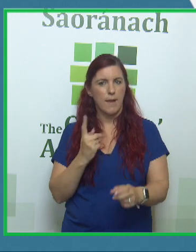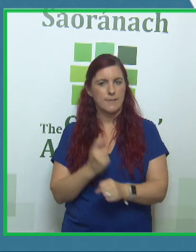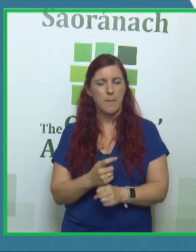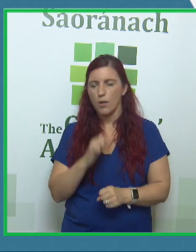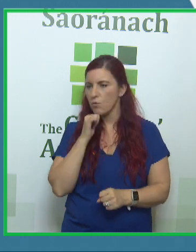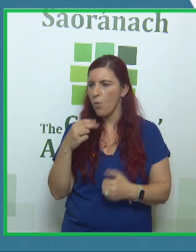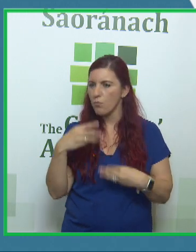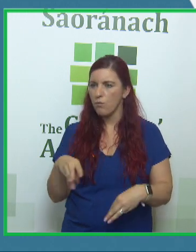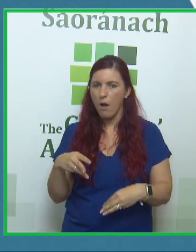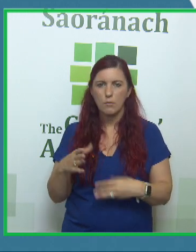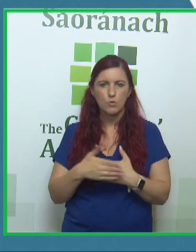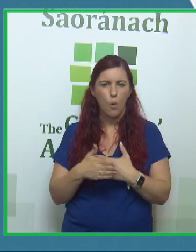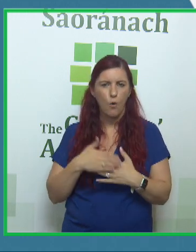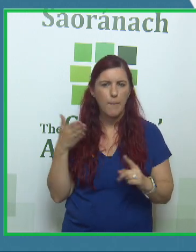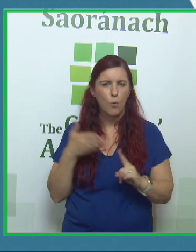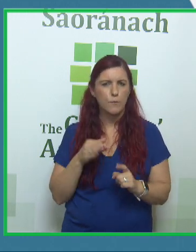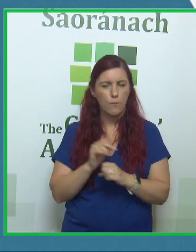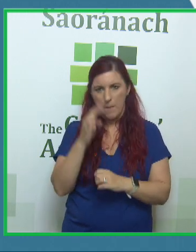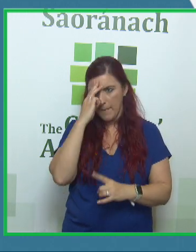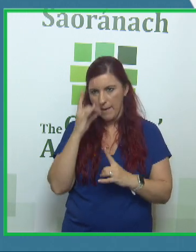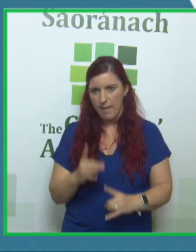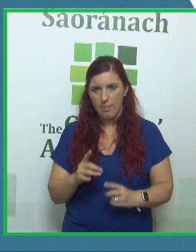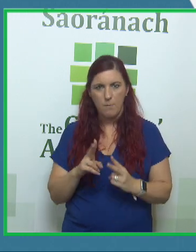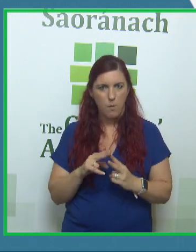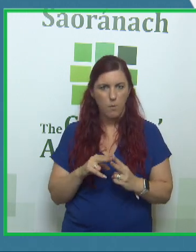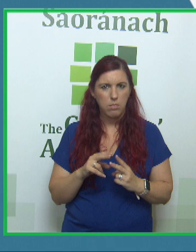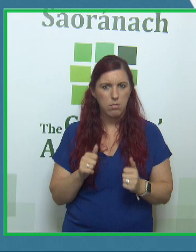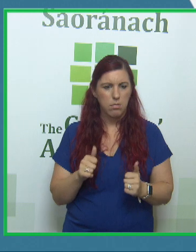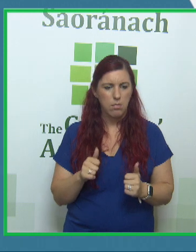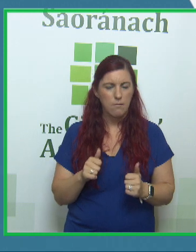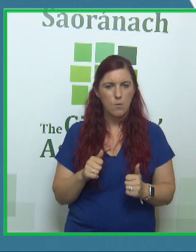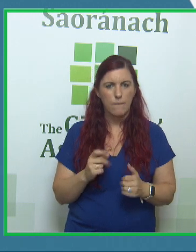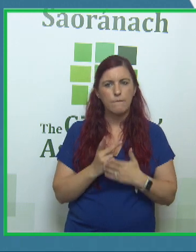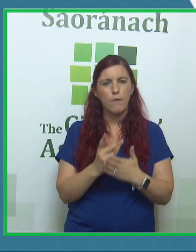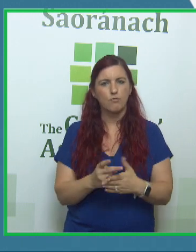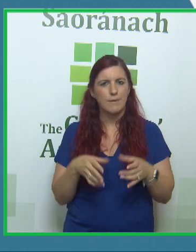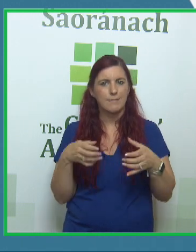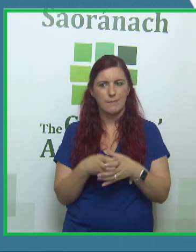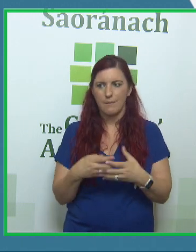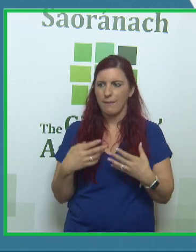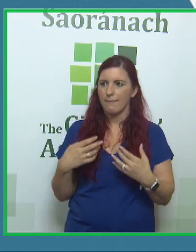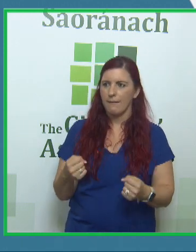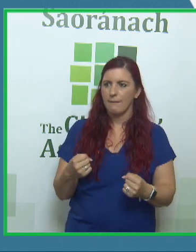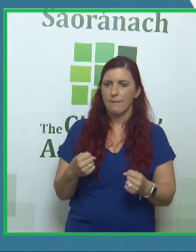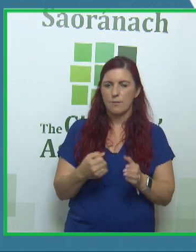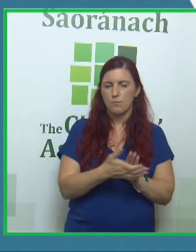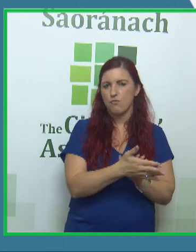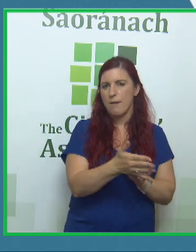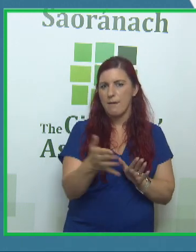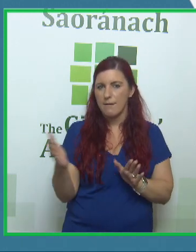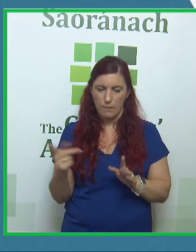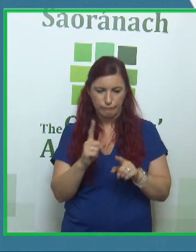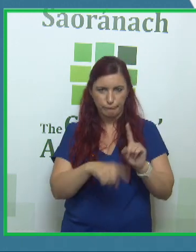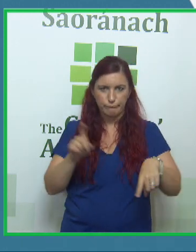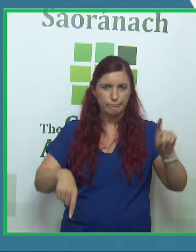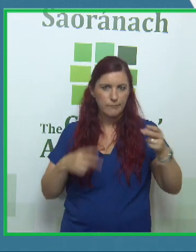health, they're crucial to an effective response. The voluntary sector has services right across the continuum of needs and recognise there are different